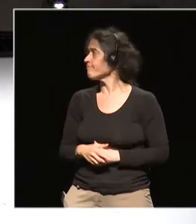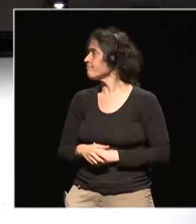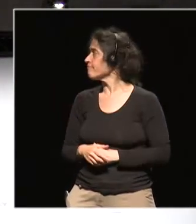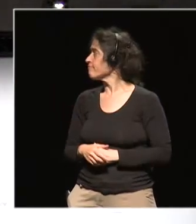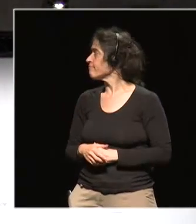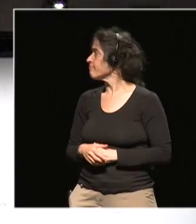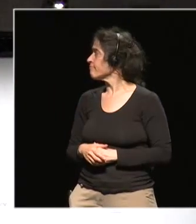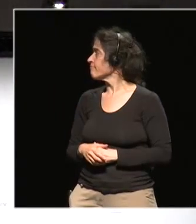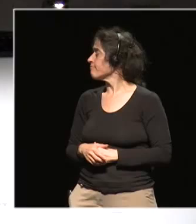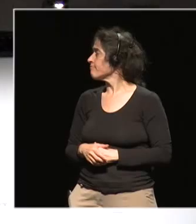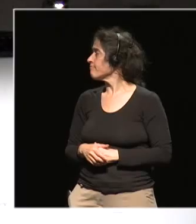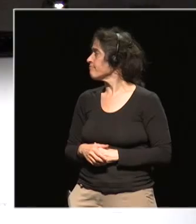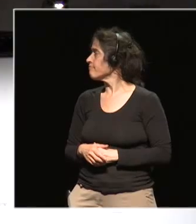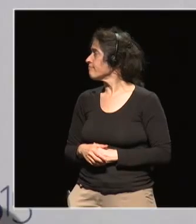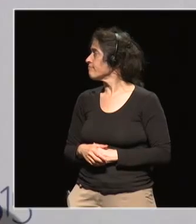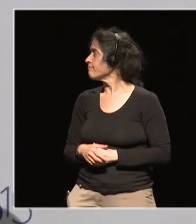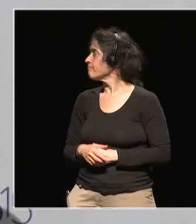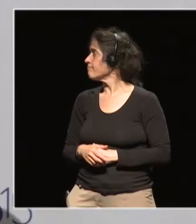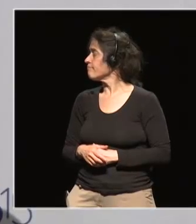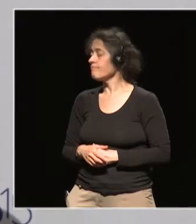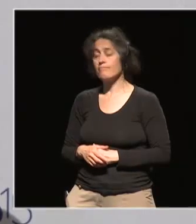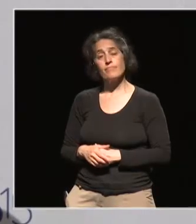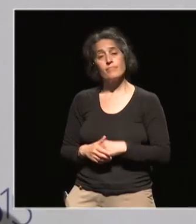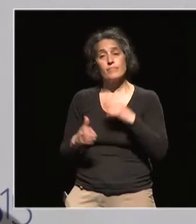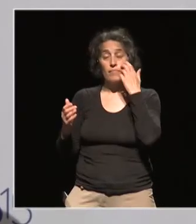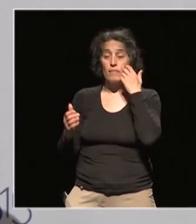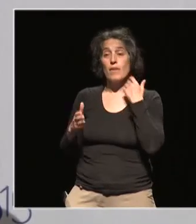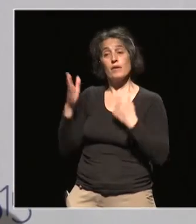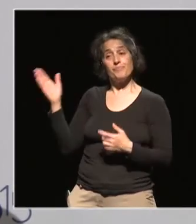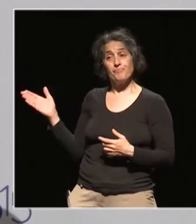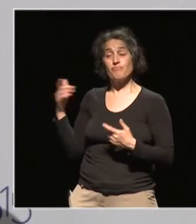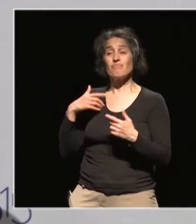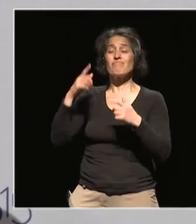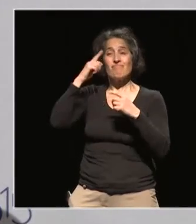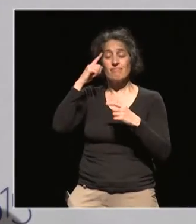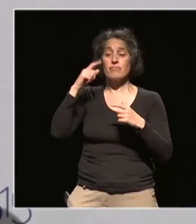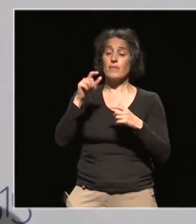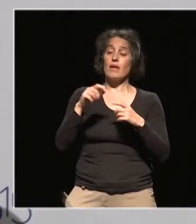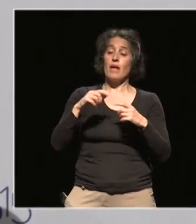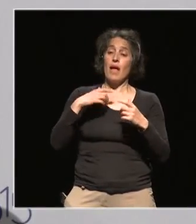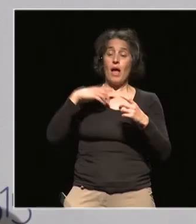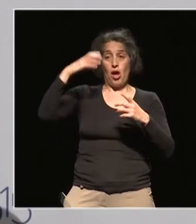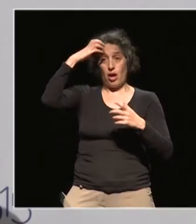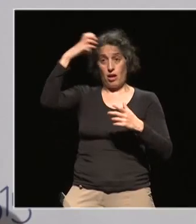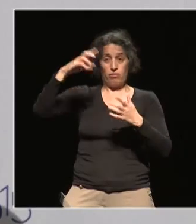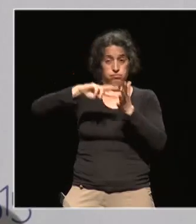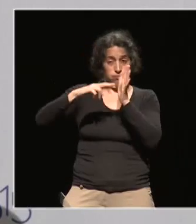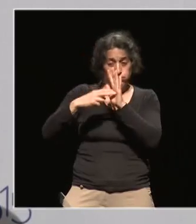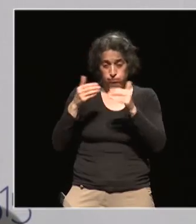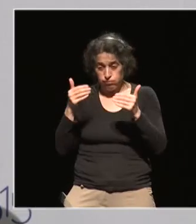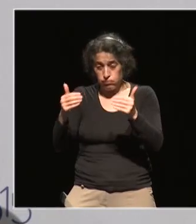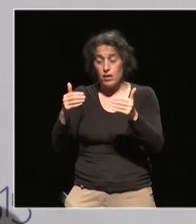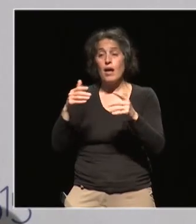Well, I think the challenge for policymakers is to make the potential losers part of the solution. And I think what we did in Europe